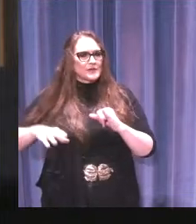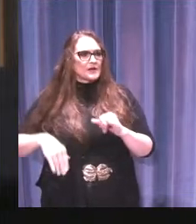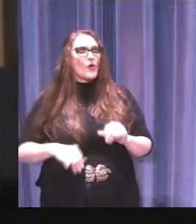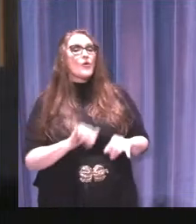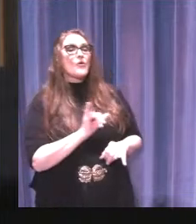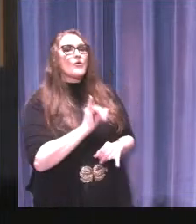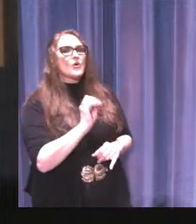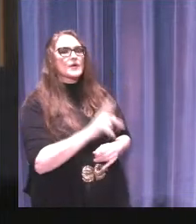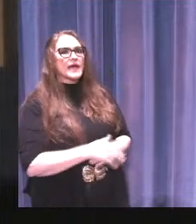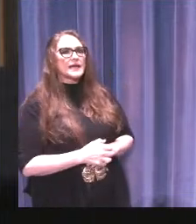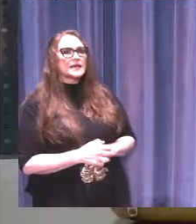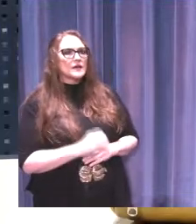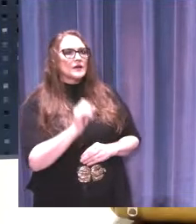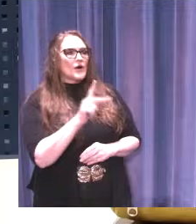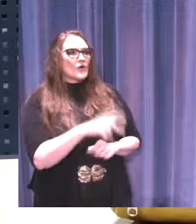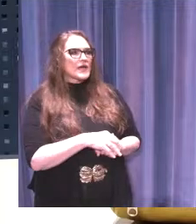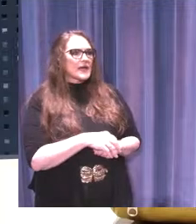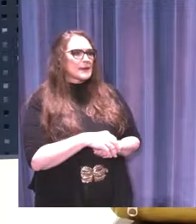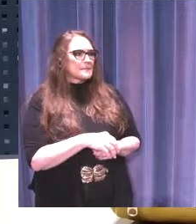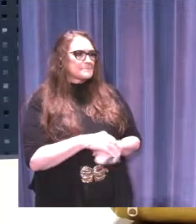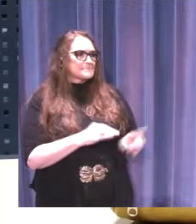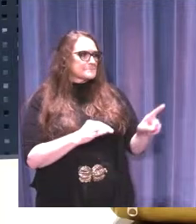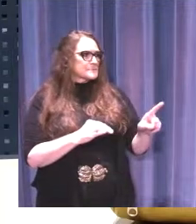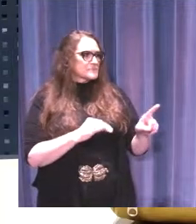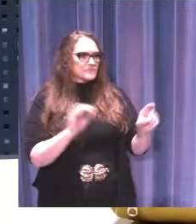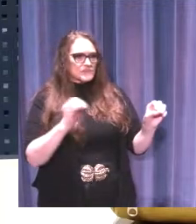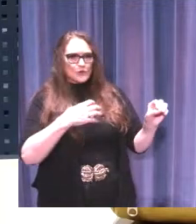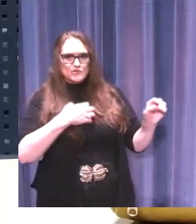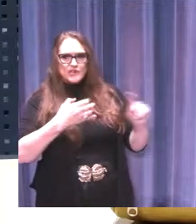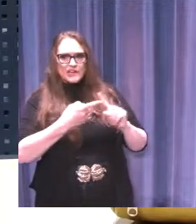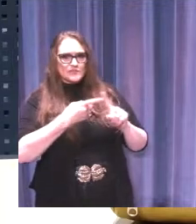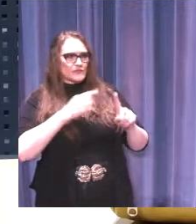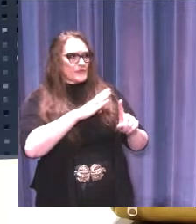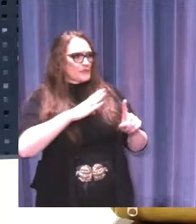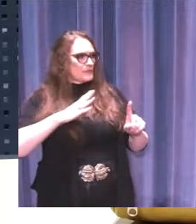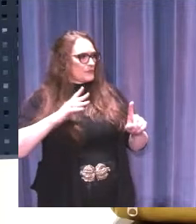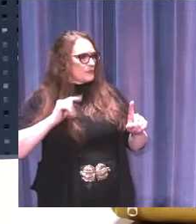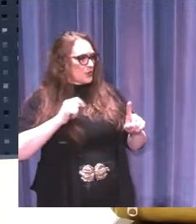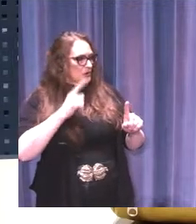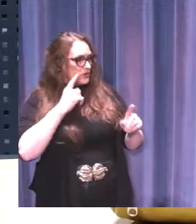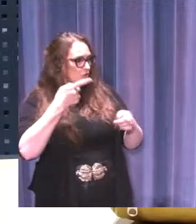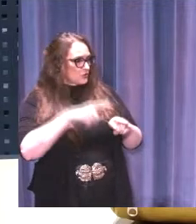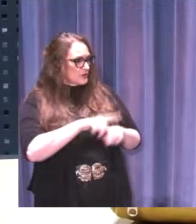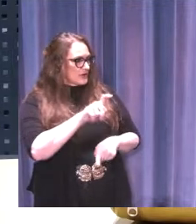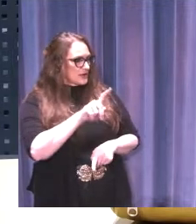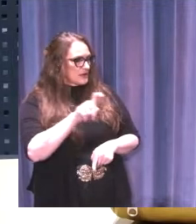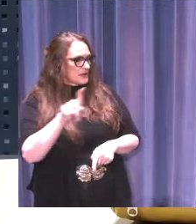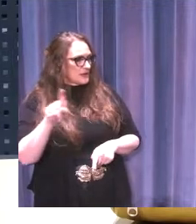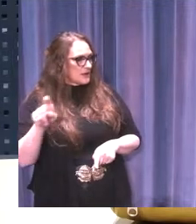okay. Okay, what's the thing? Without objection from the board, do you agree with doing that?